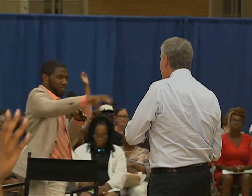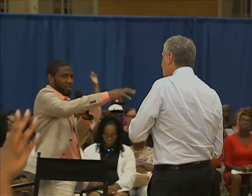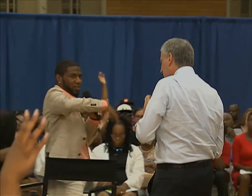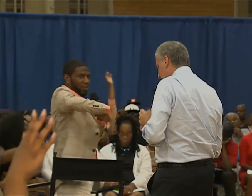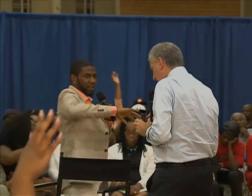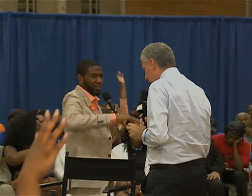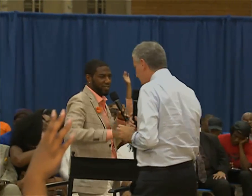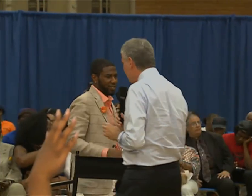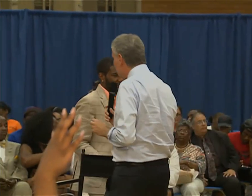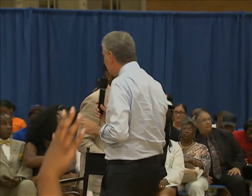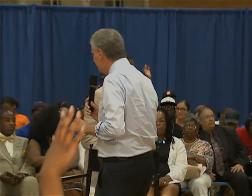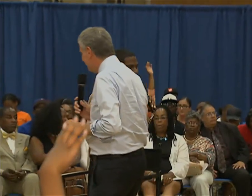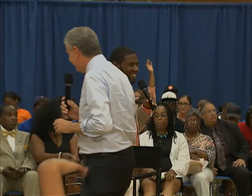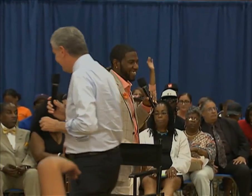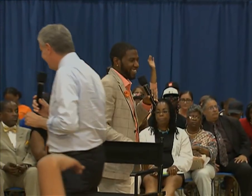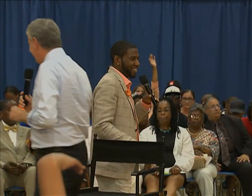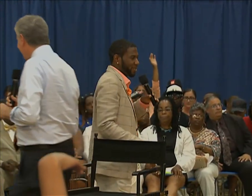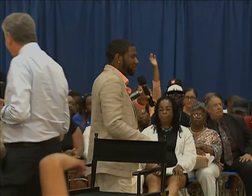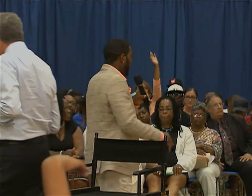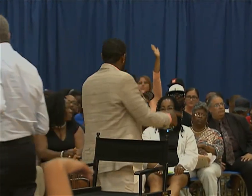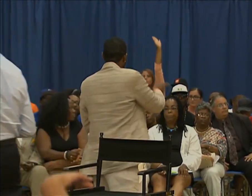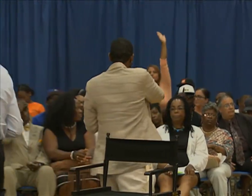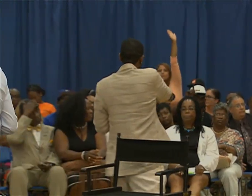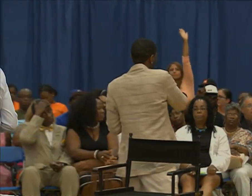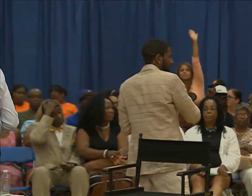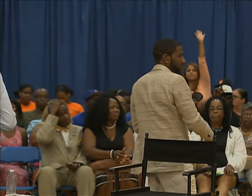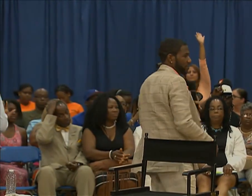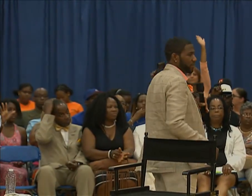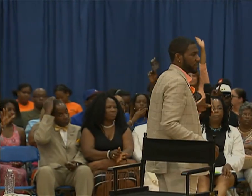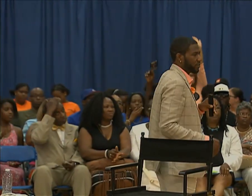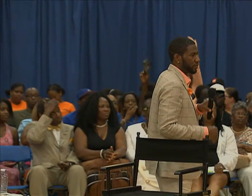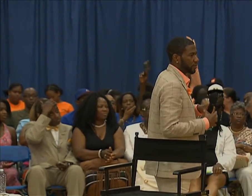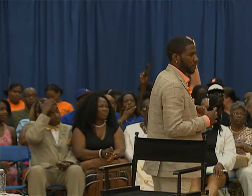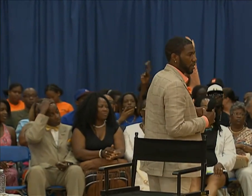miles of this whole area. I hear you. I'm coming now.